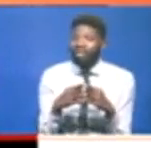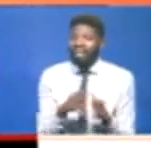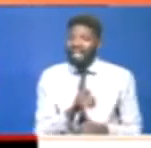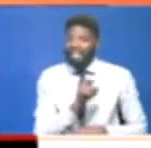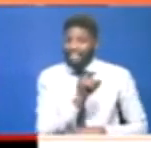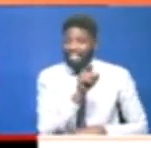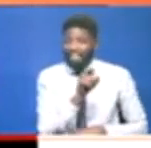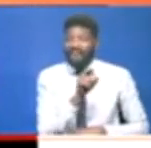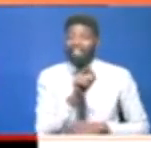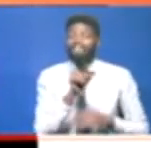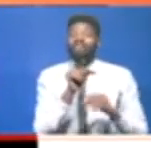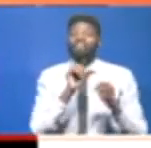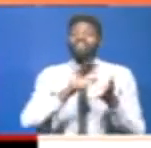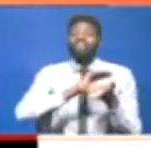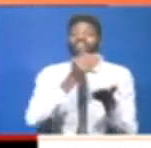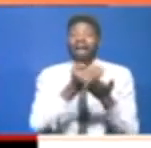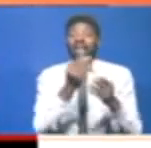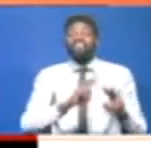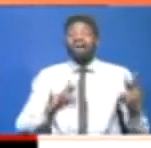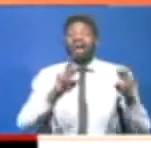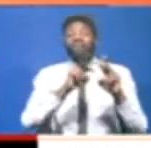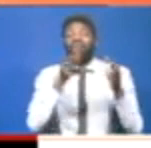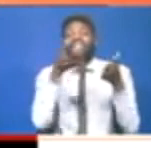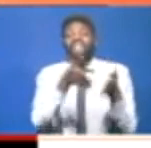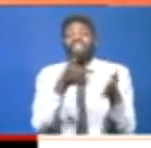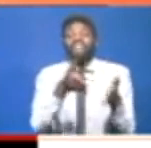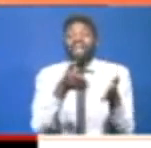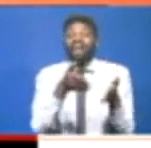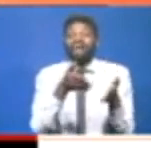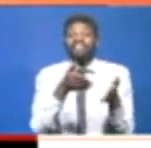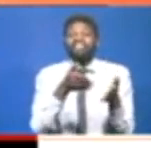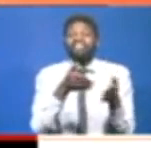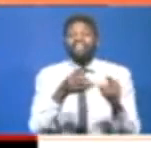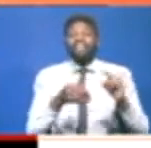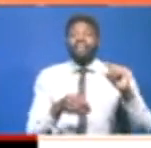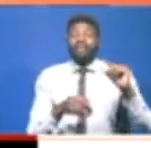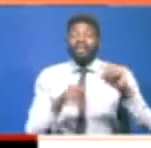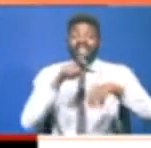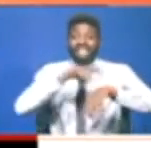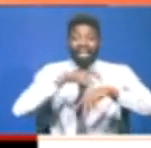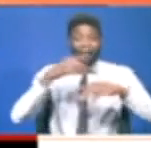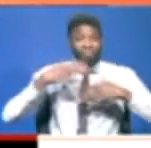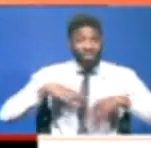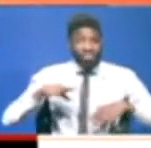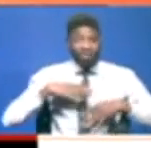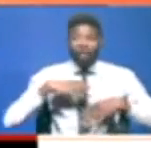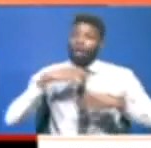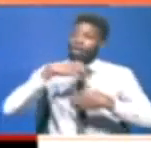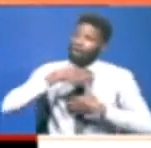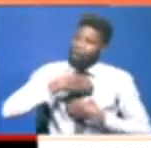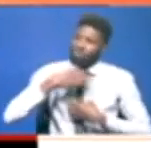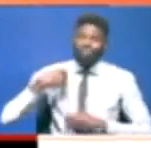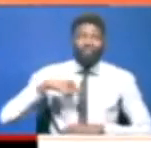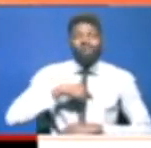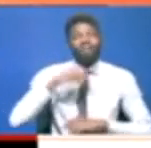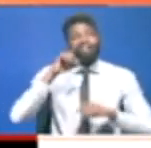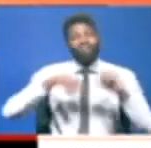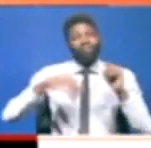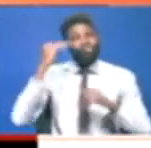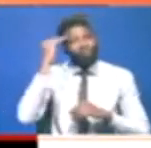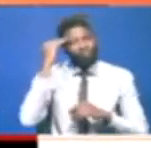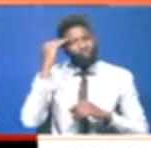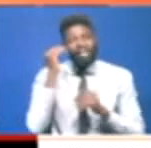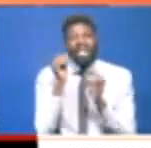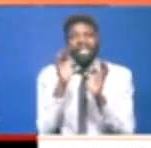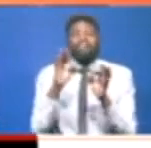fund value that is available. So when people now retire, we are not able to project whether we have the funds now to meet this. Yet